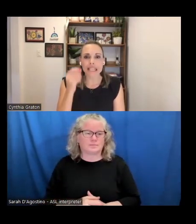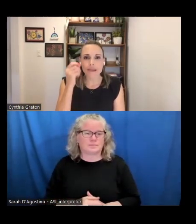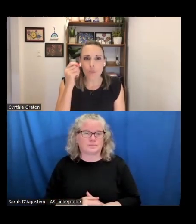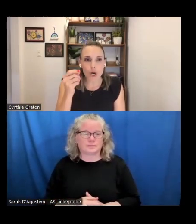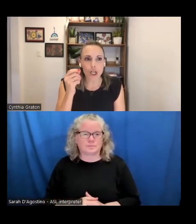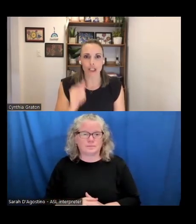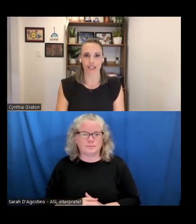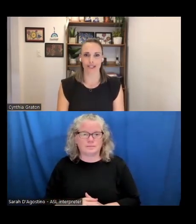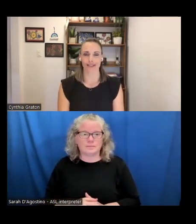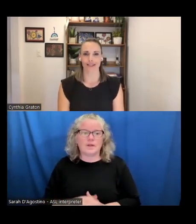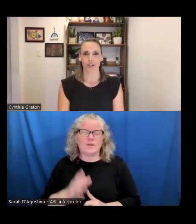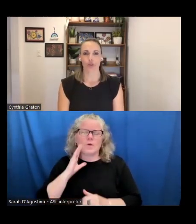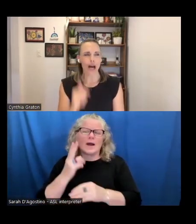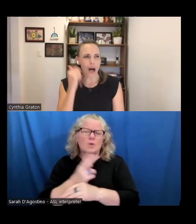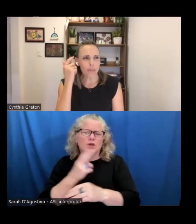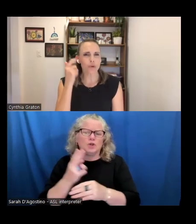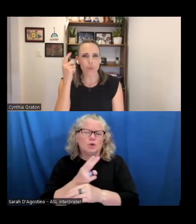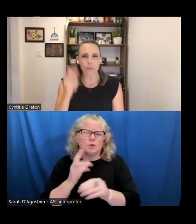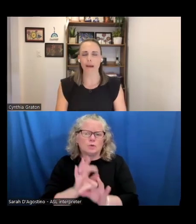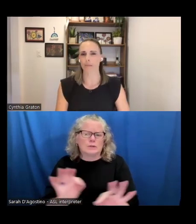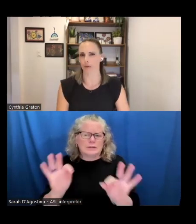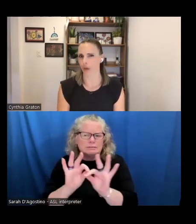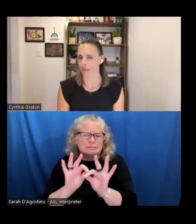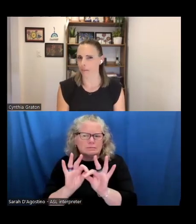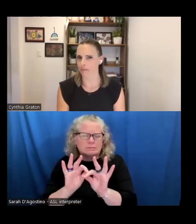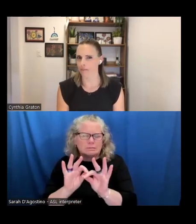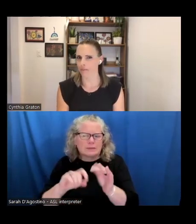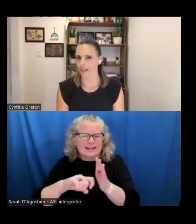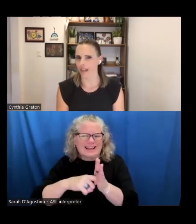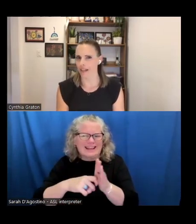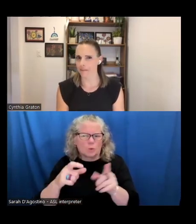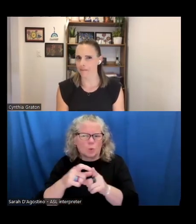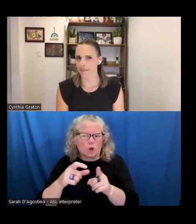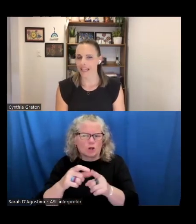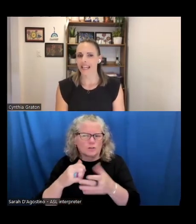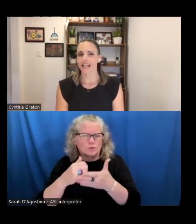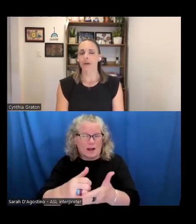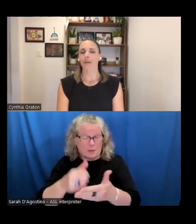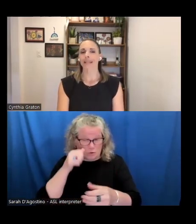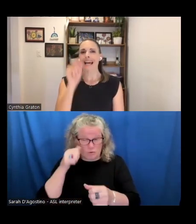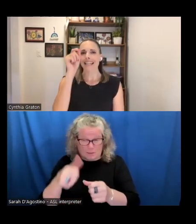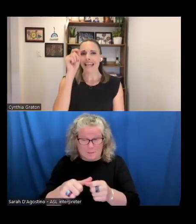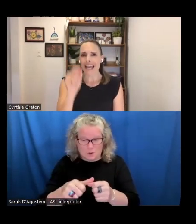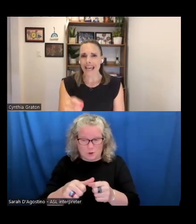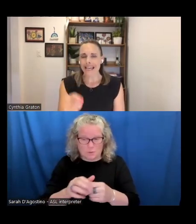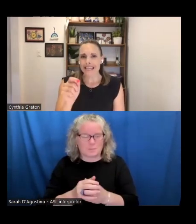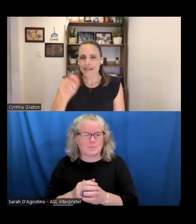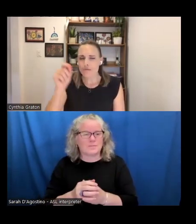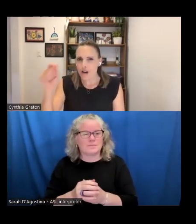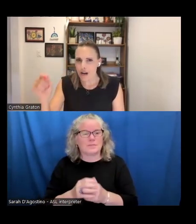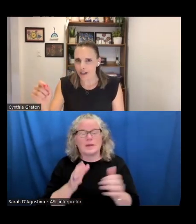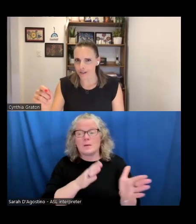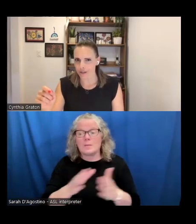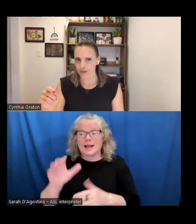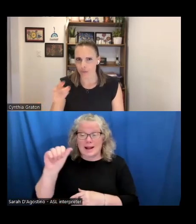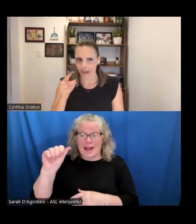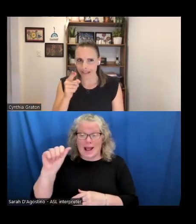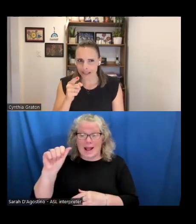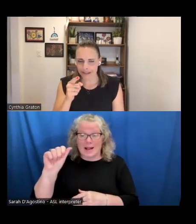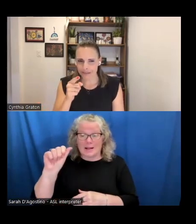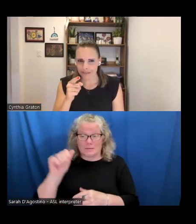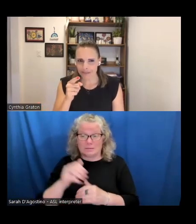use keywords to help you remember them, okay? Plan A